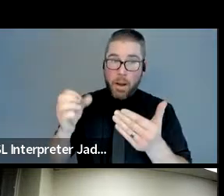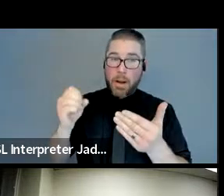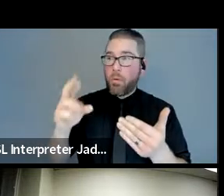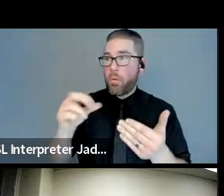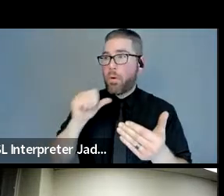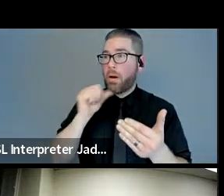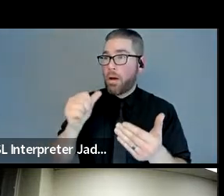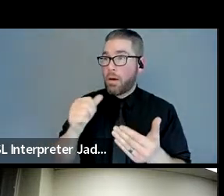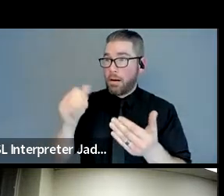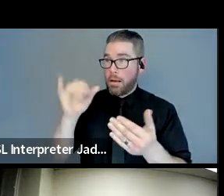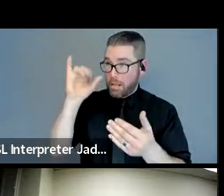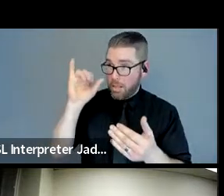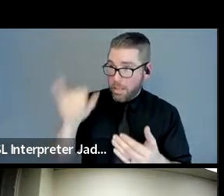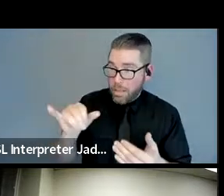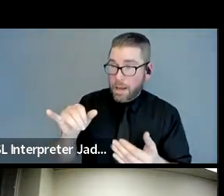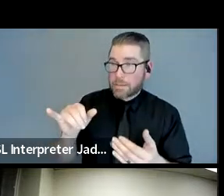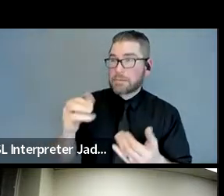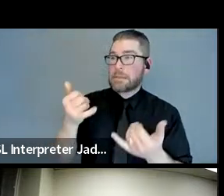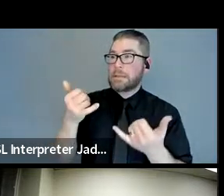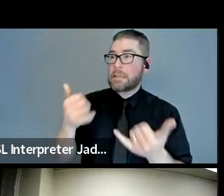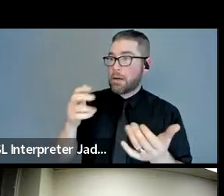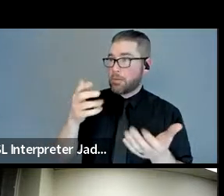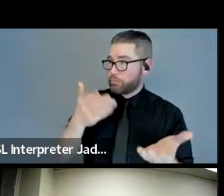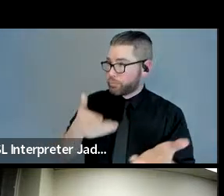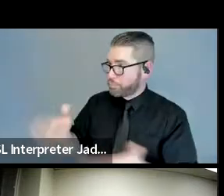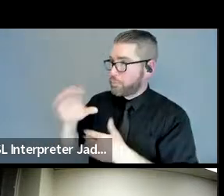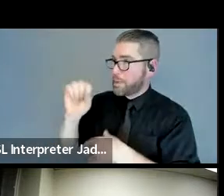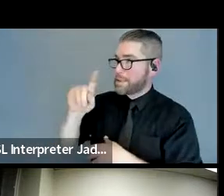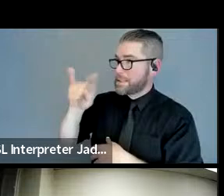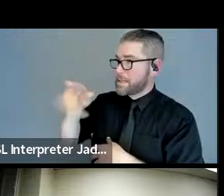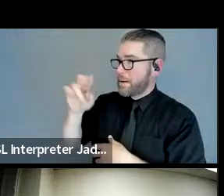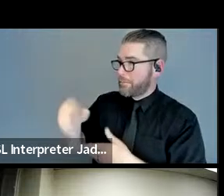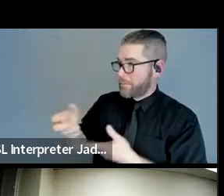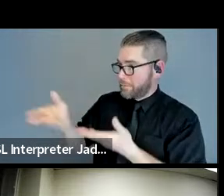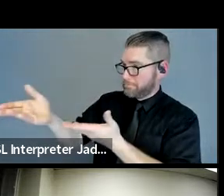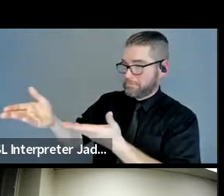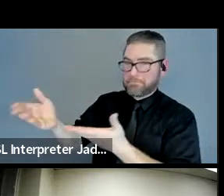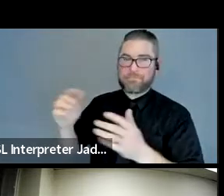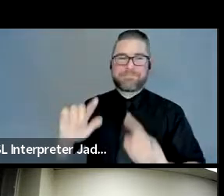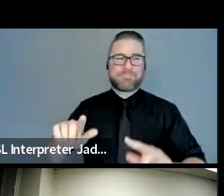to walk us through the update of these two measures.